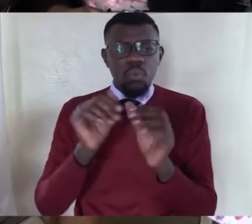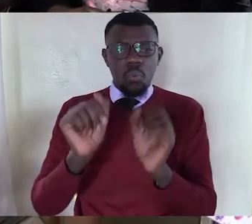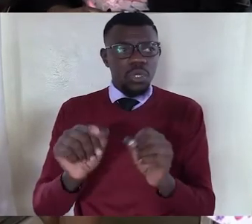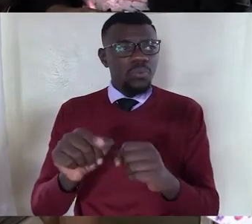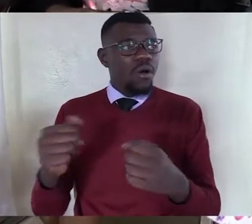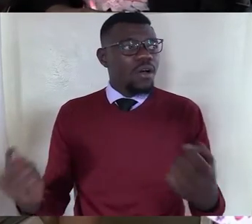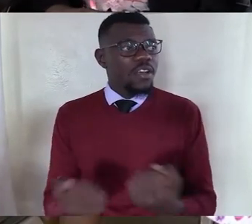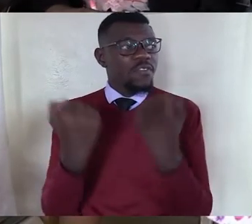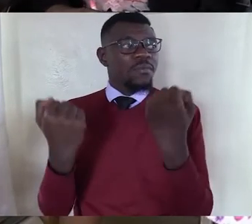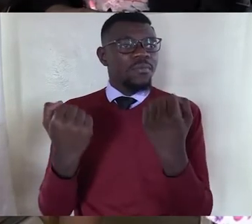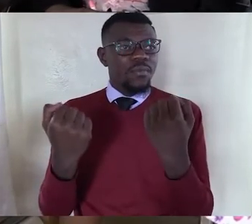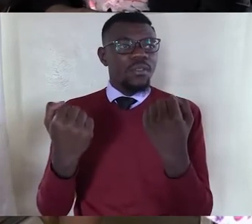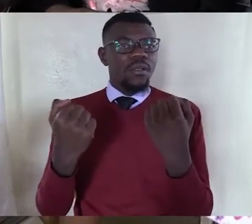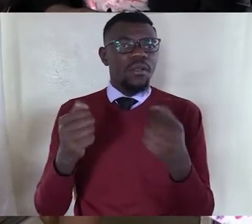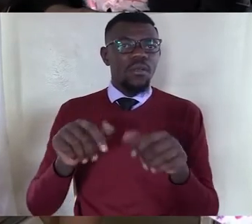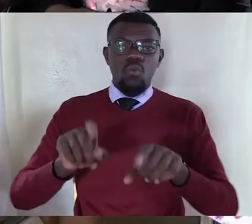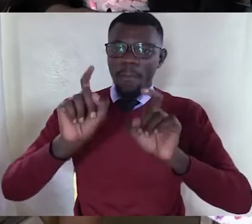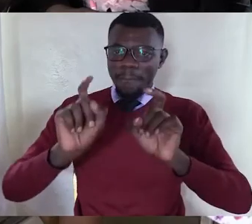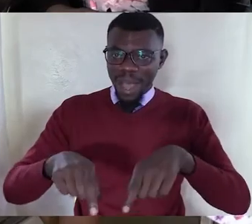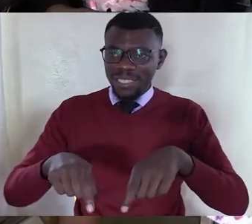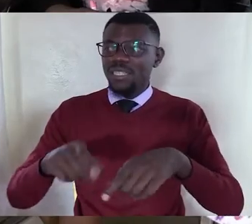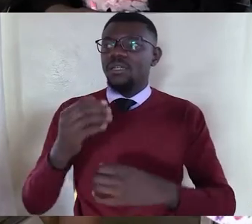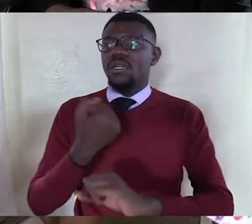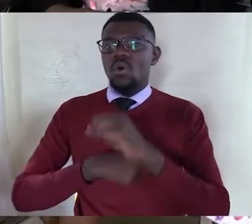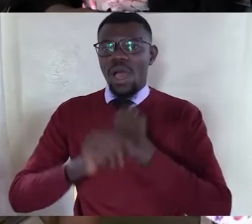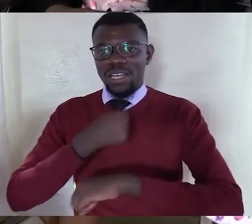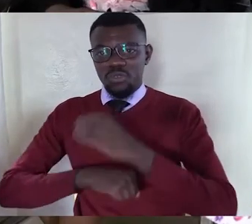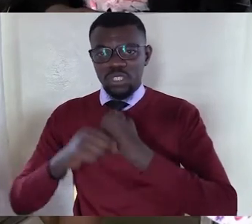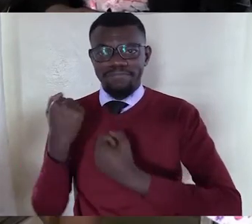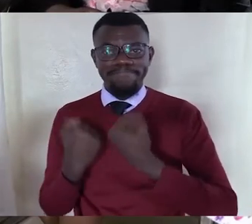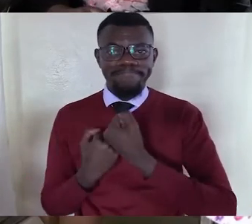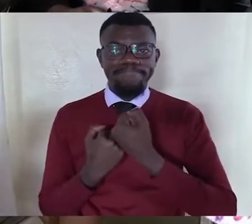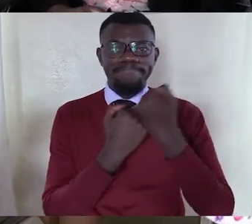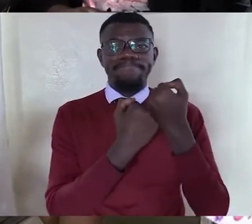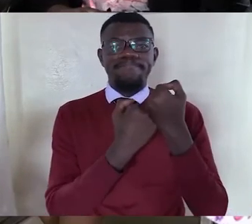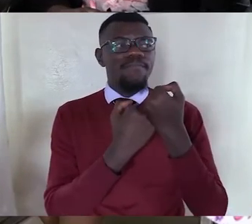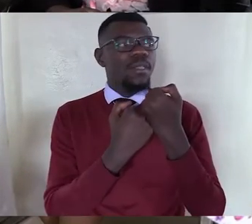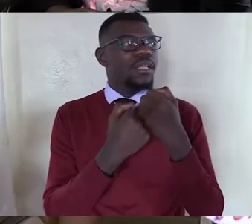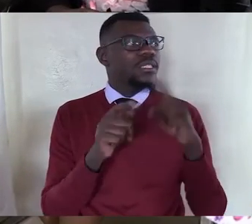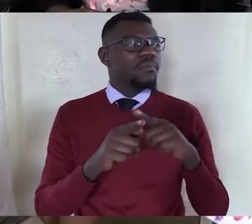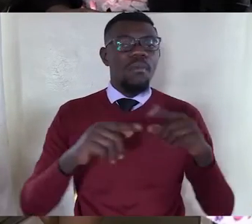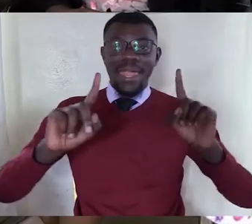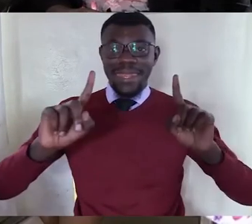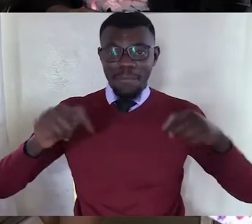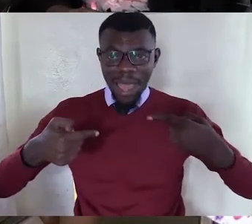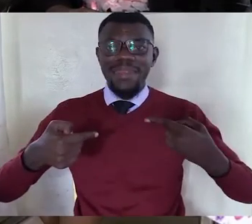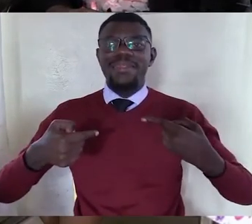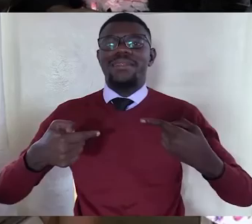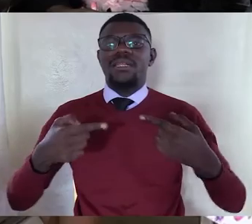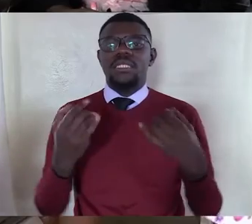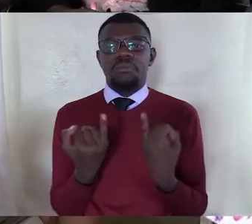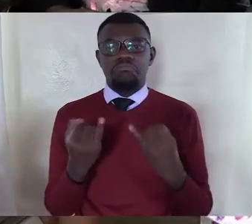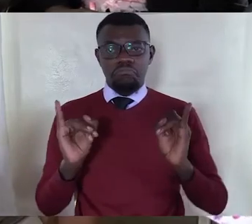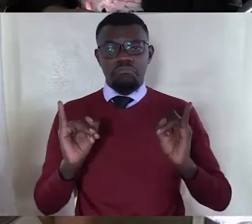major concerns that you raised there. And I just hope that representatives from relevant authorities have taken note of